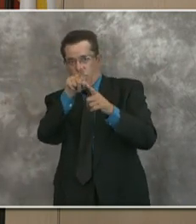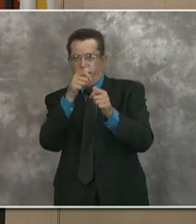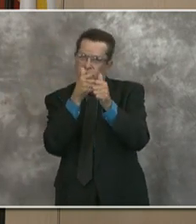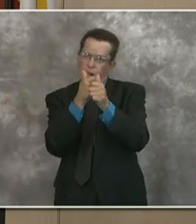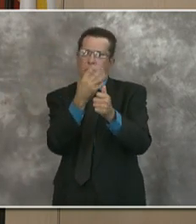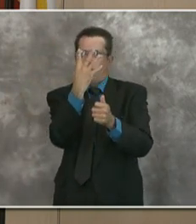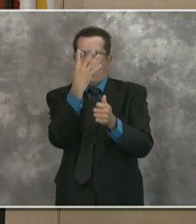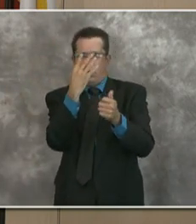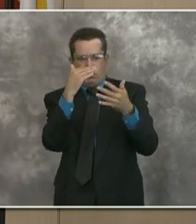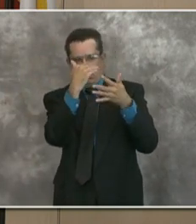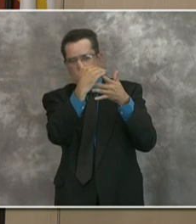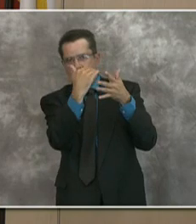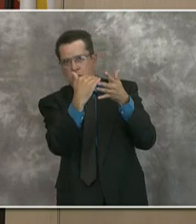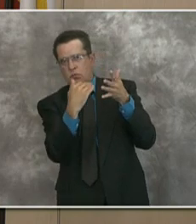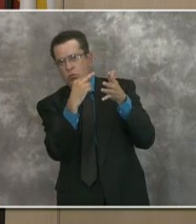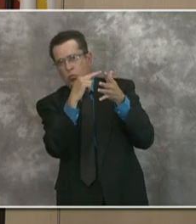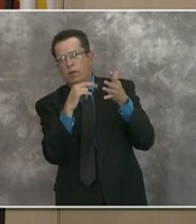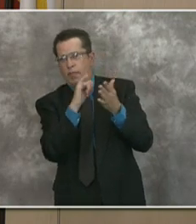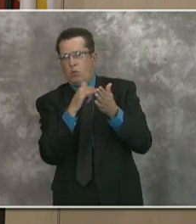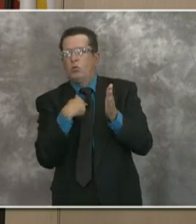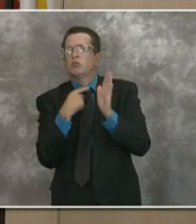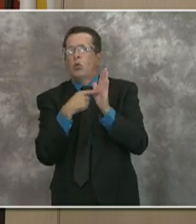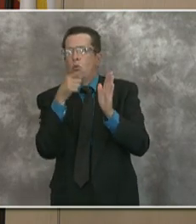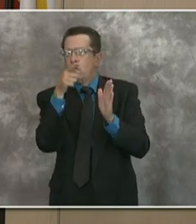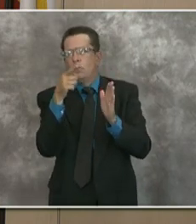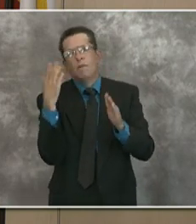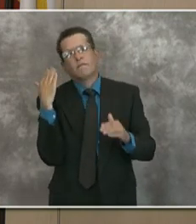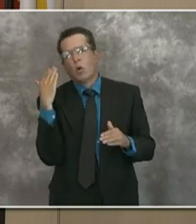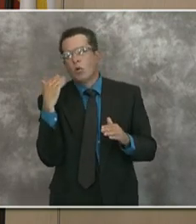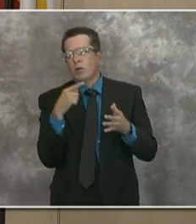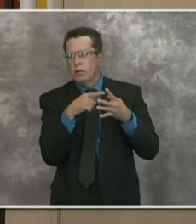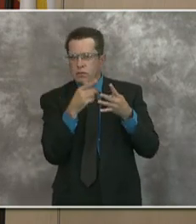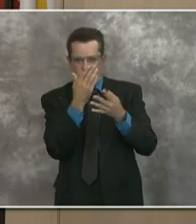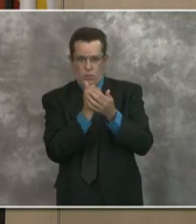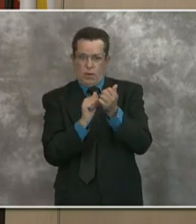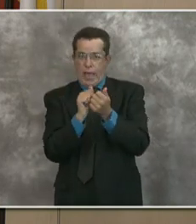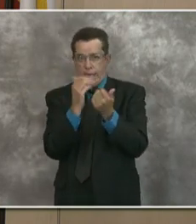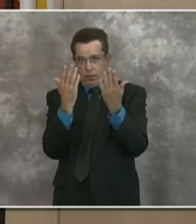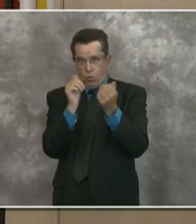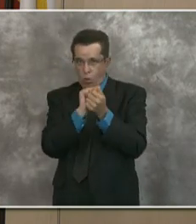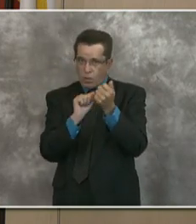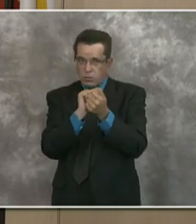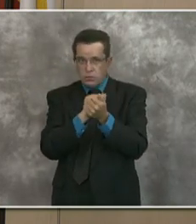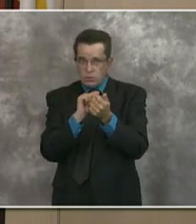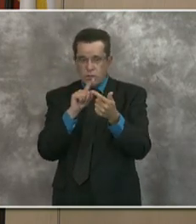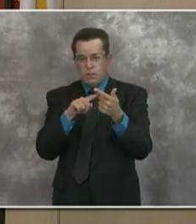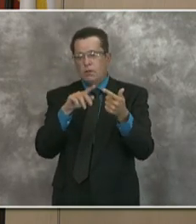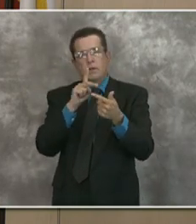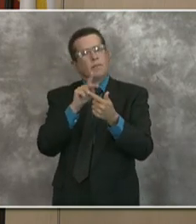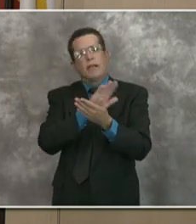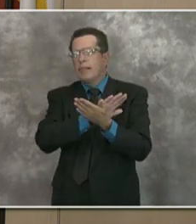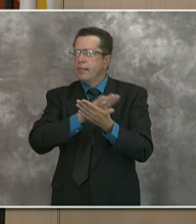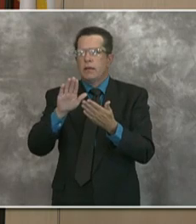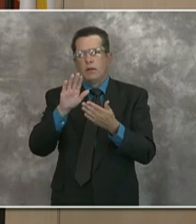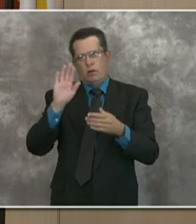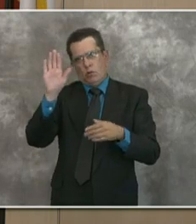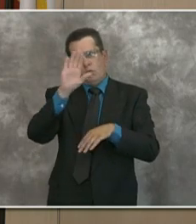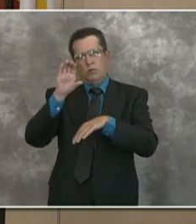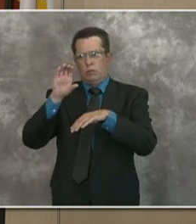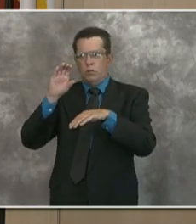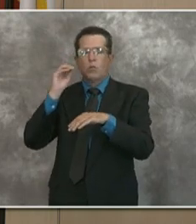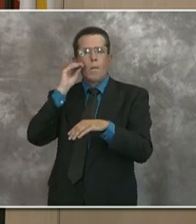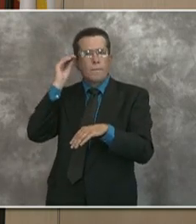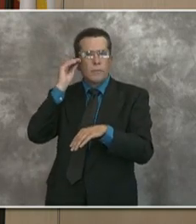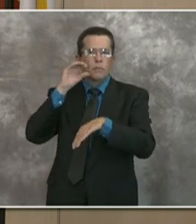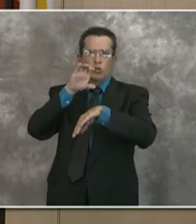strategies that we laid out earlier, which again, hand hygiene, sanitation in the facility, which is